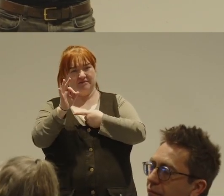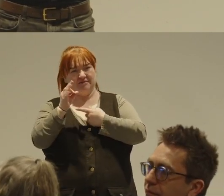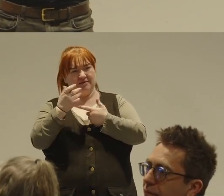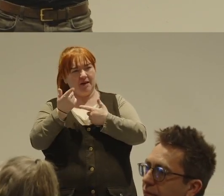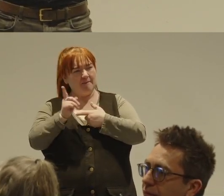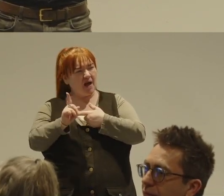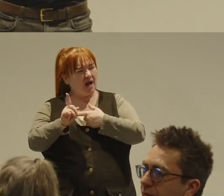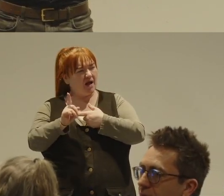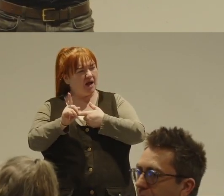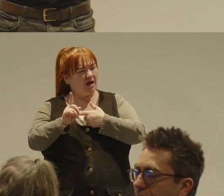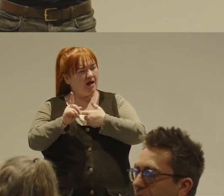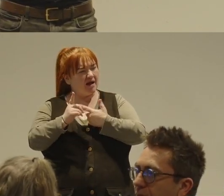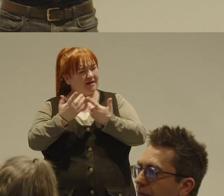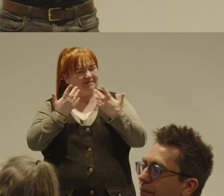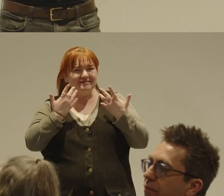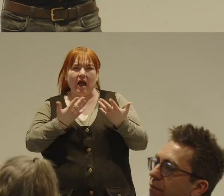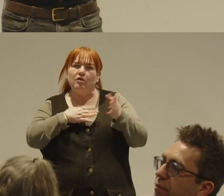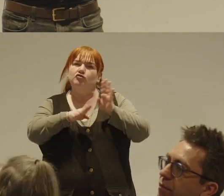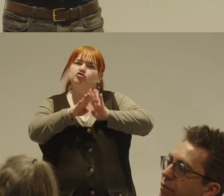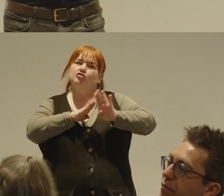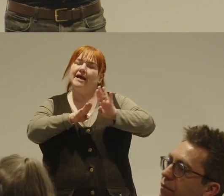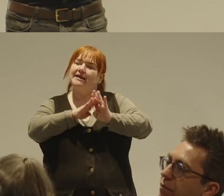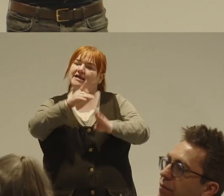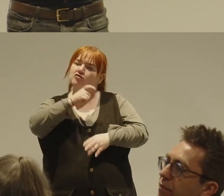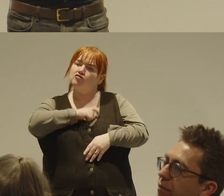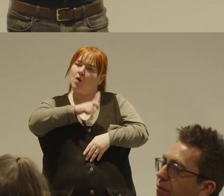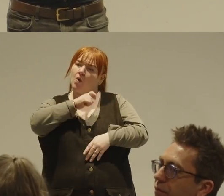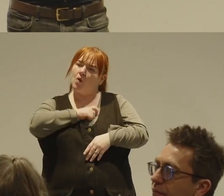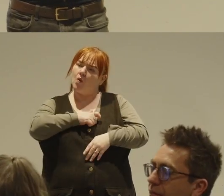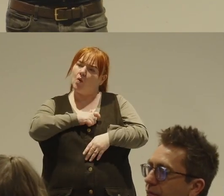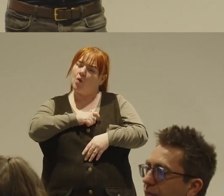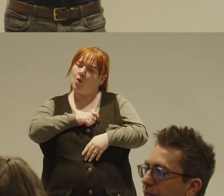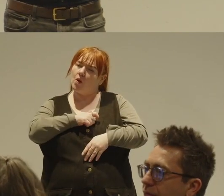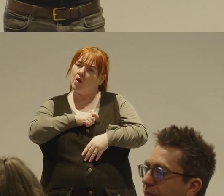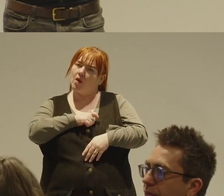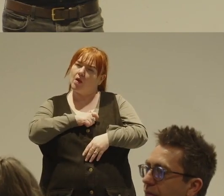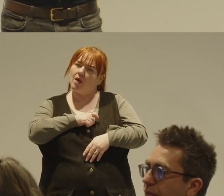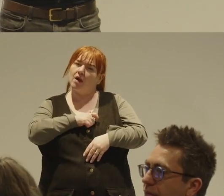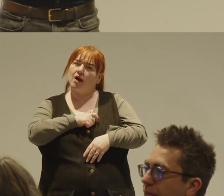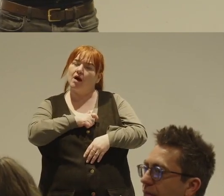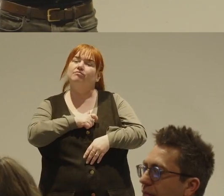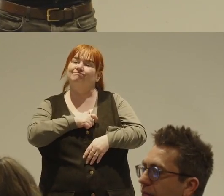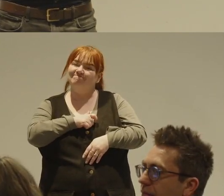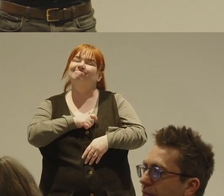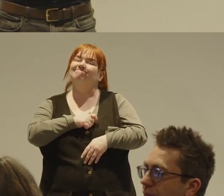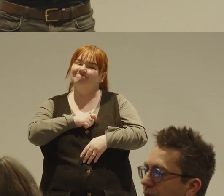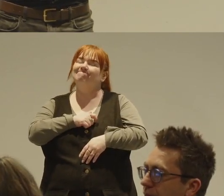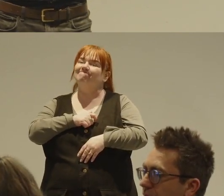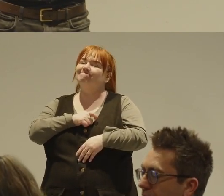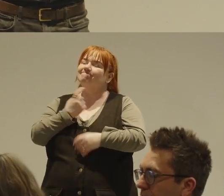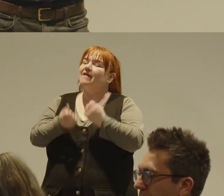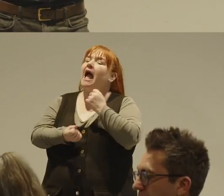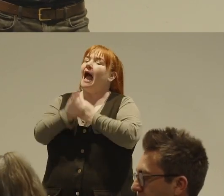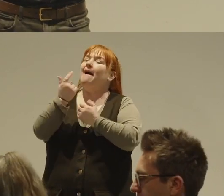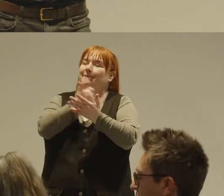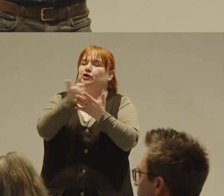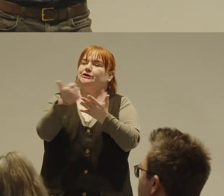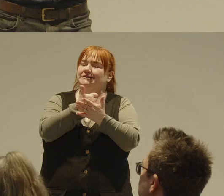because they're in a trainee role rather than. Yeah, that's very familiar, and that's something that we've